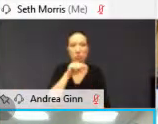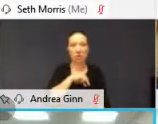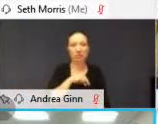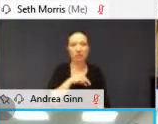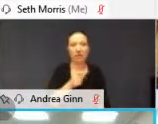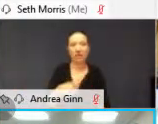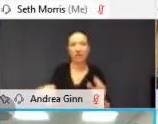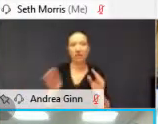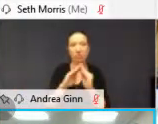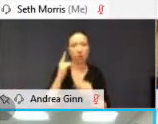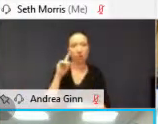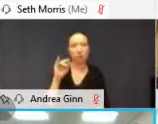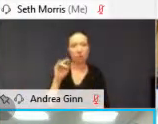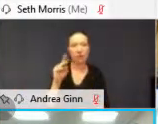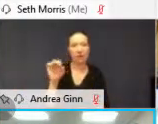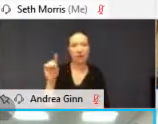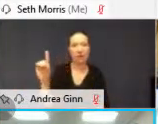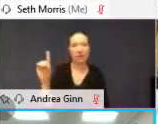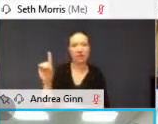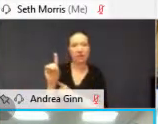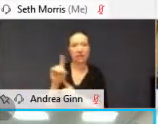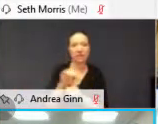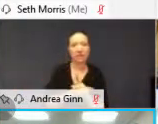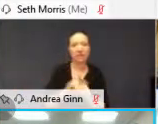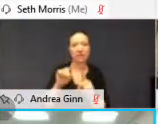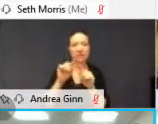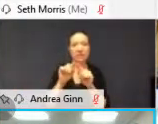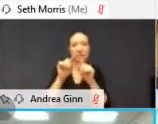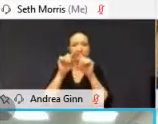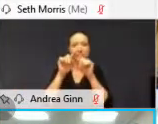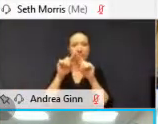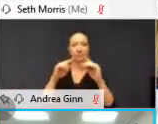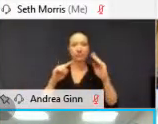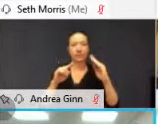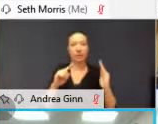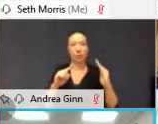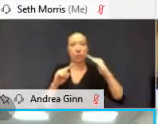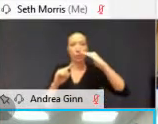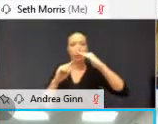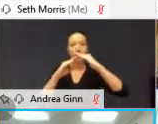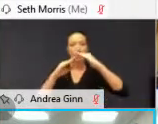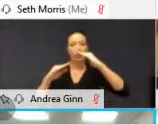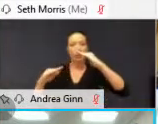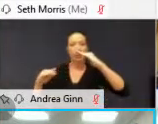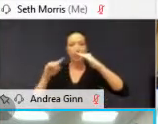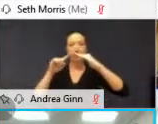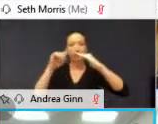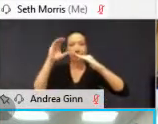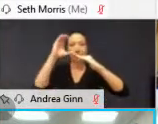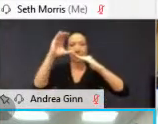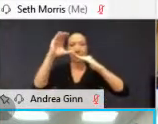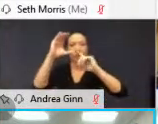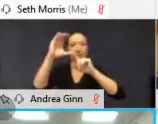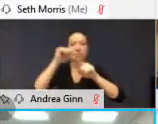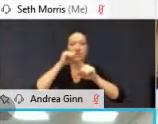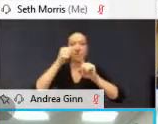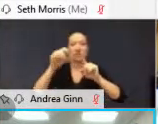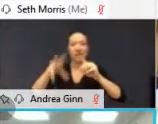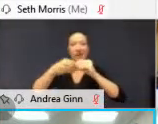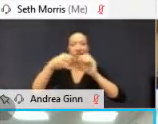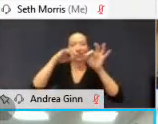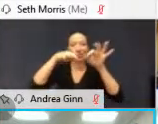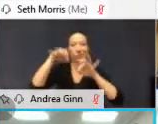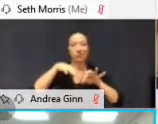for Medicaid. This bubble up here, we didn't put a description of this acronym. That green